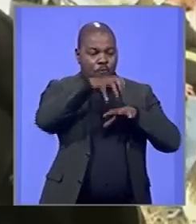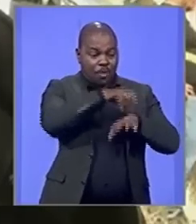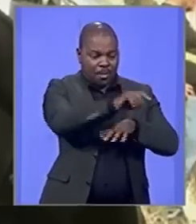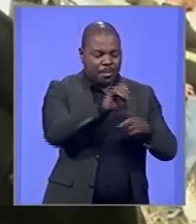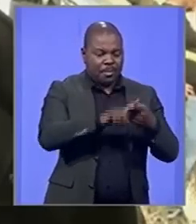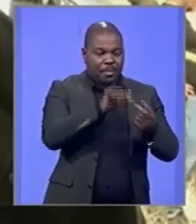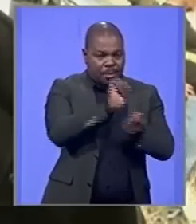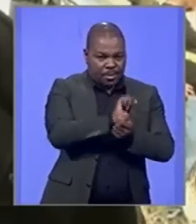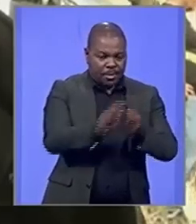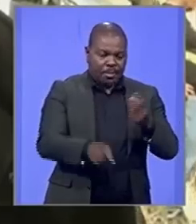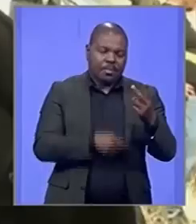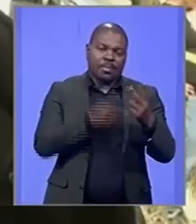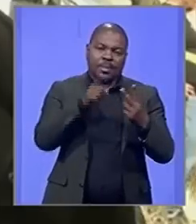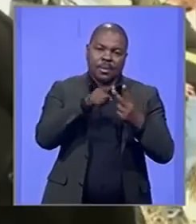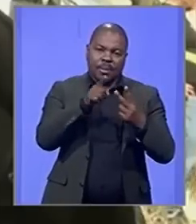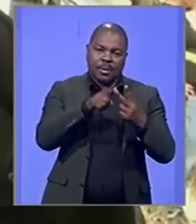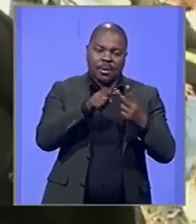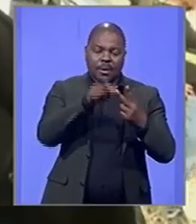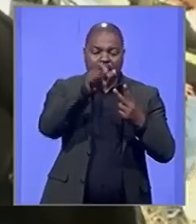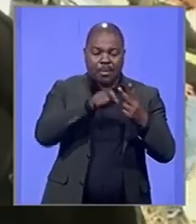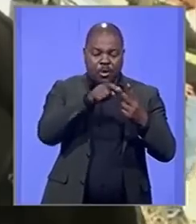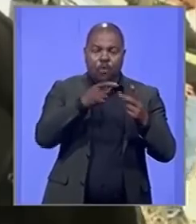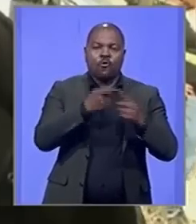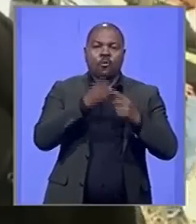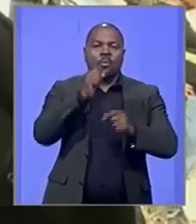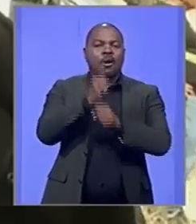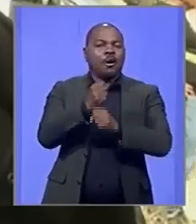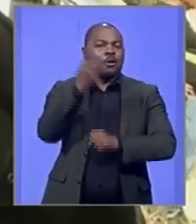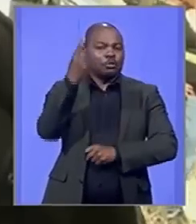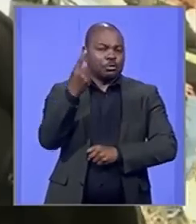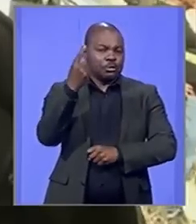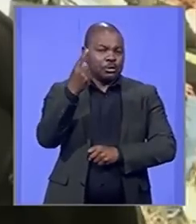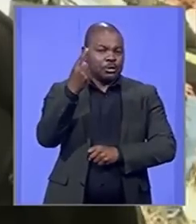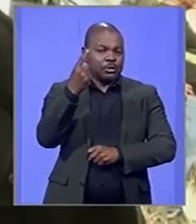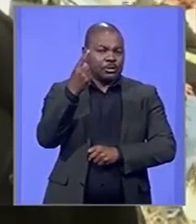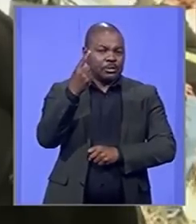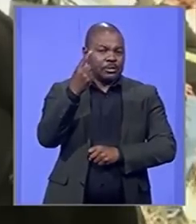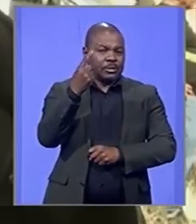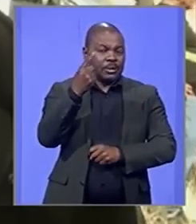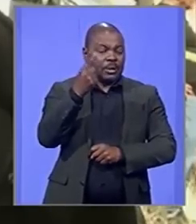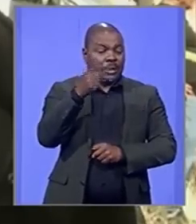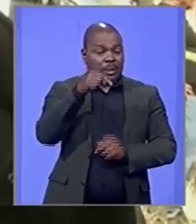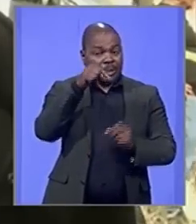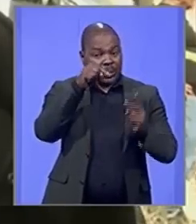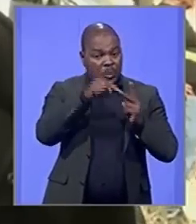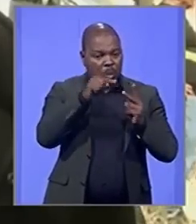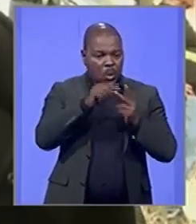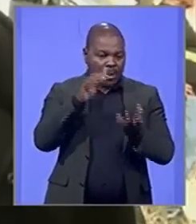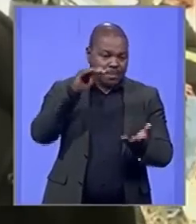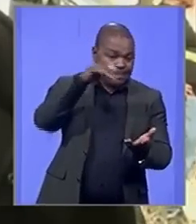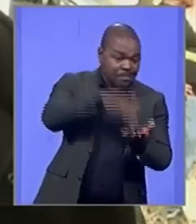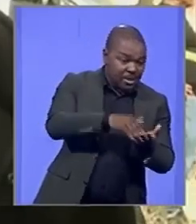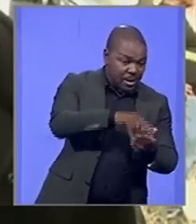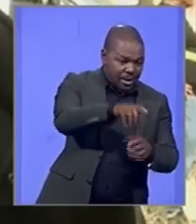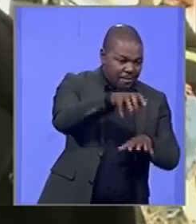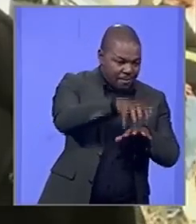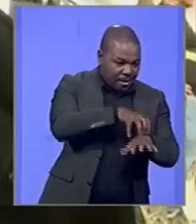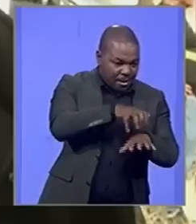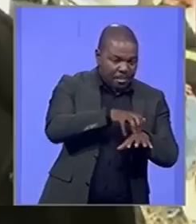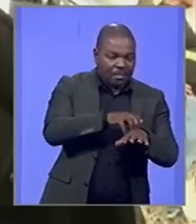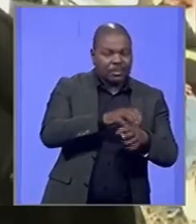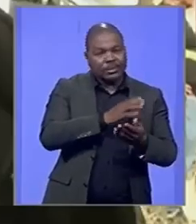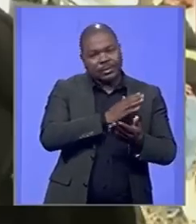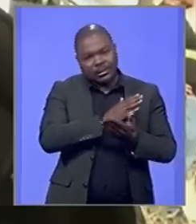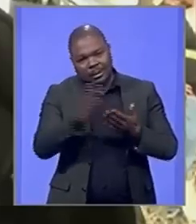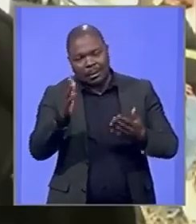who has been arrested seems to come from Gauteng. So he was caught immediately on his arrival at the farm with some